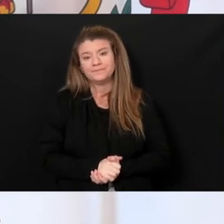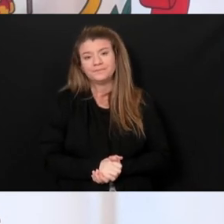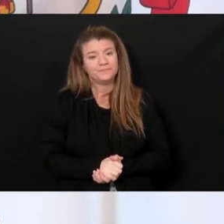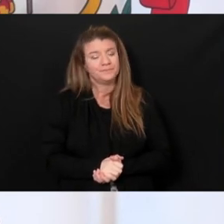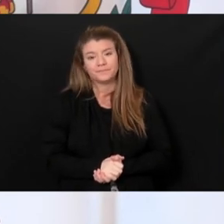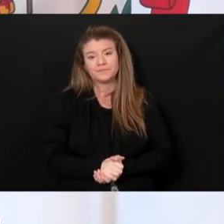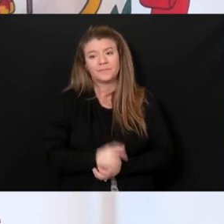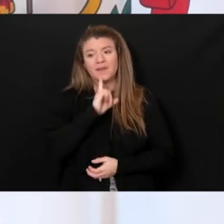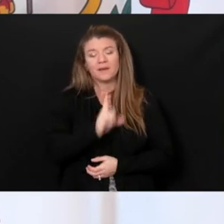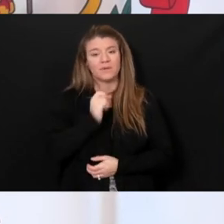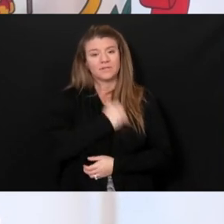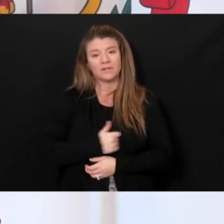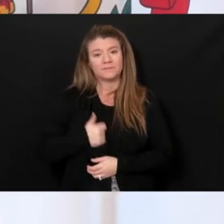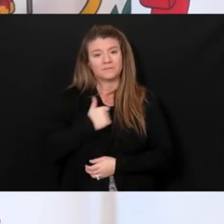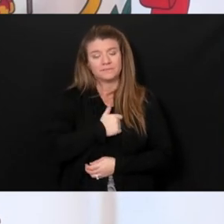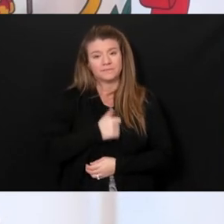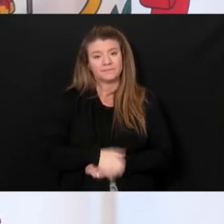I am so sorry.